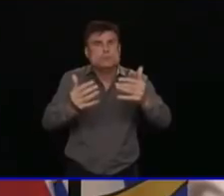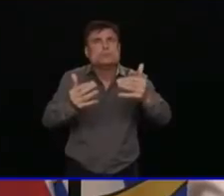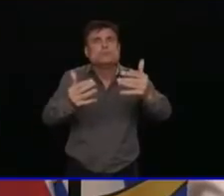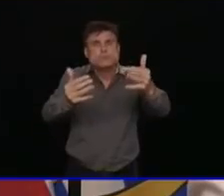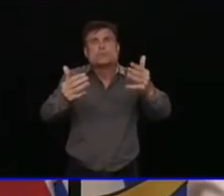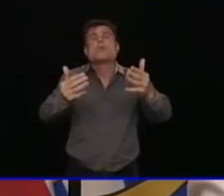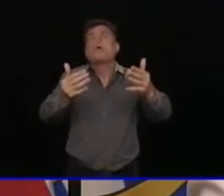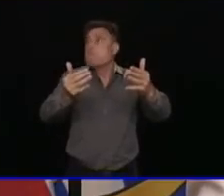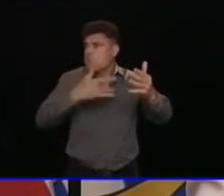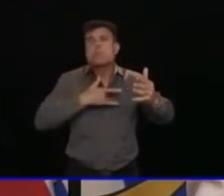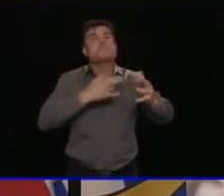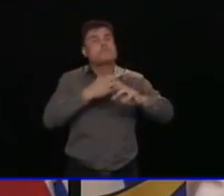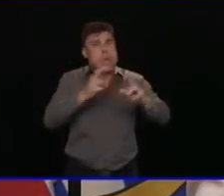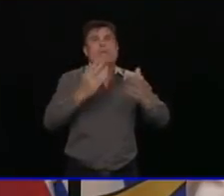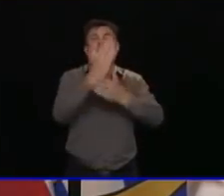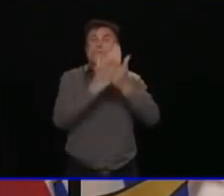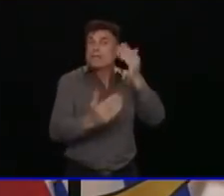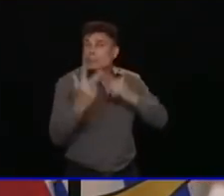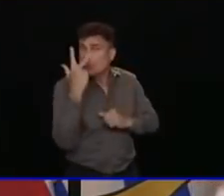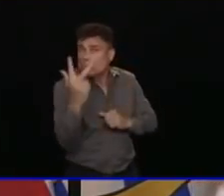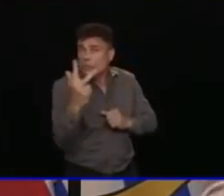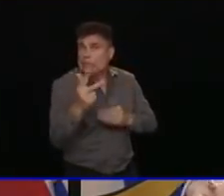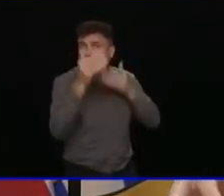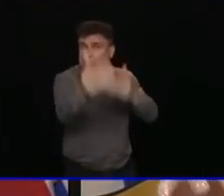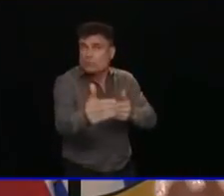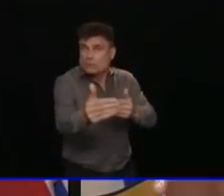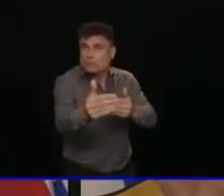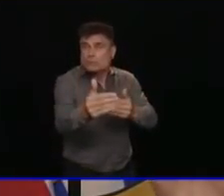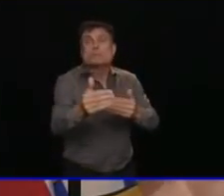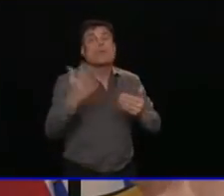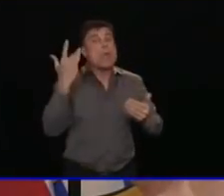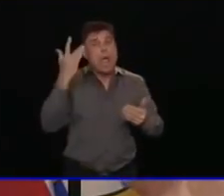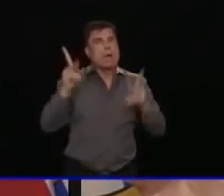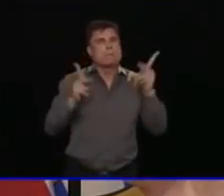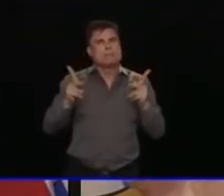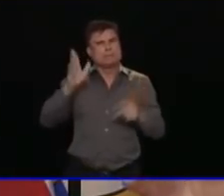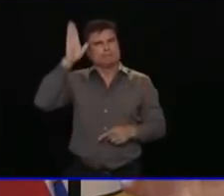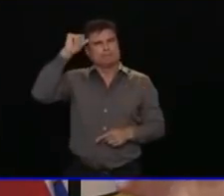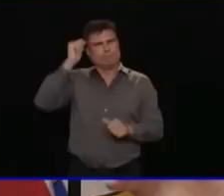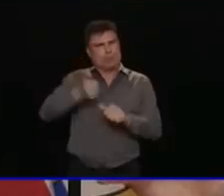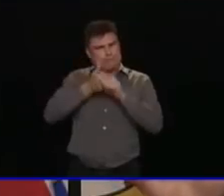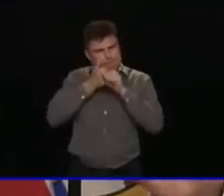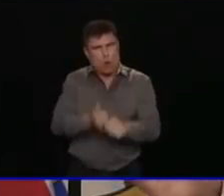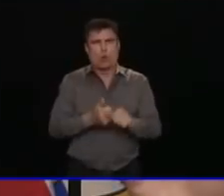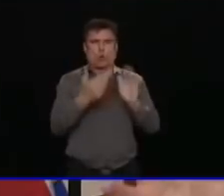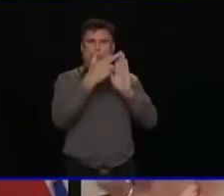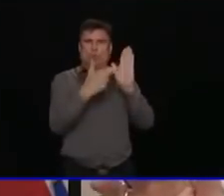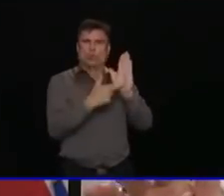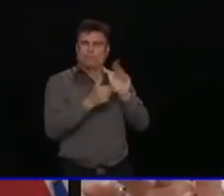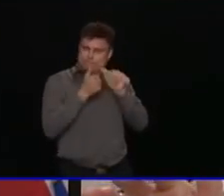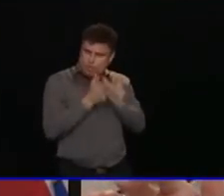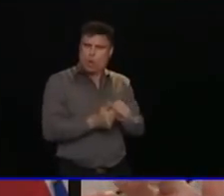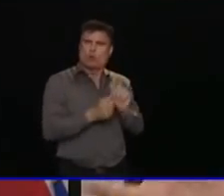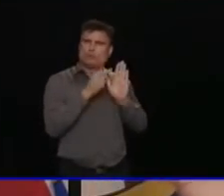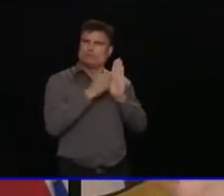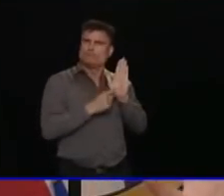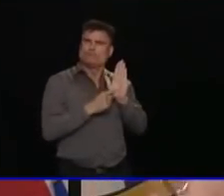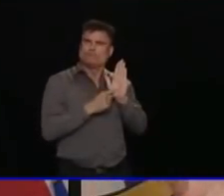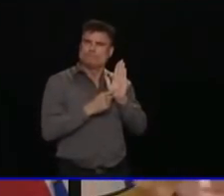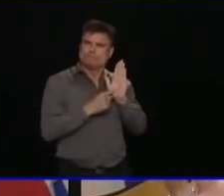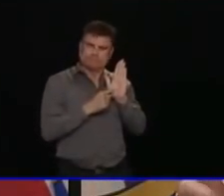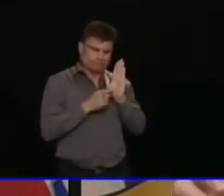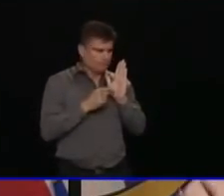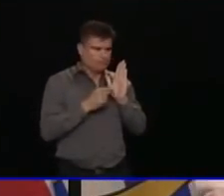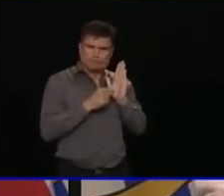that are going to help us. If we did start to see increases in hospitalization in particular and ICU cases, those